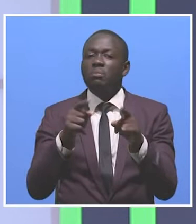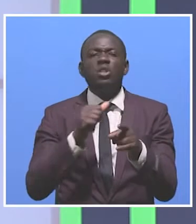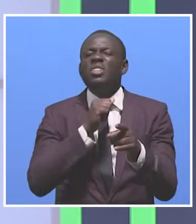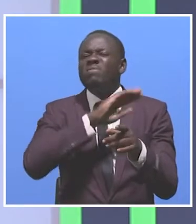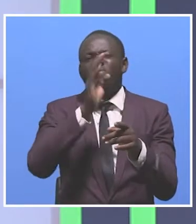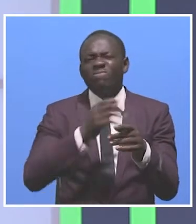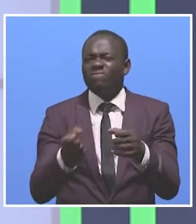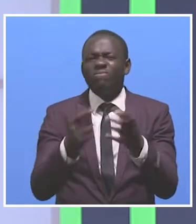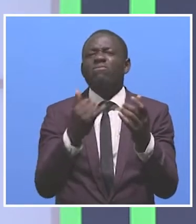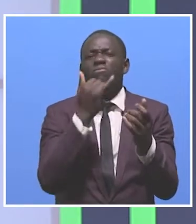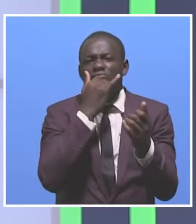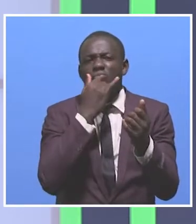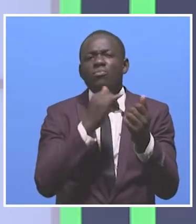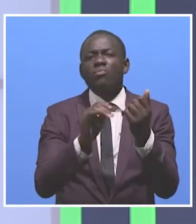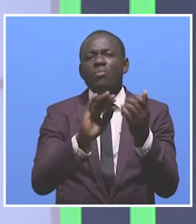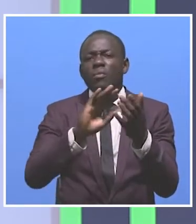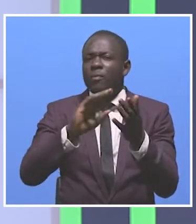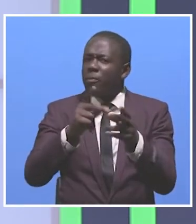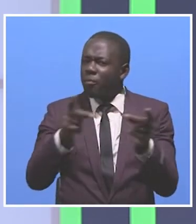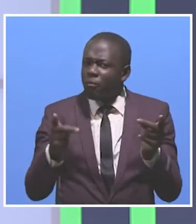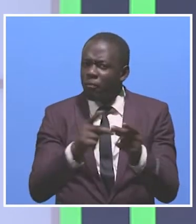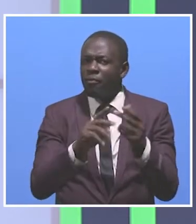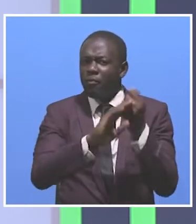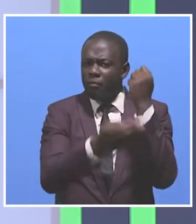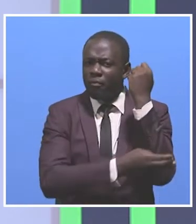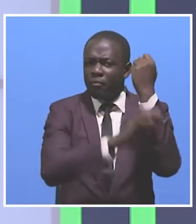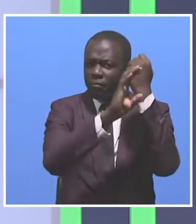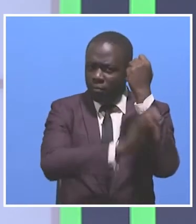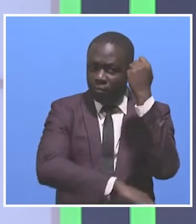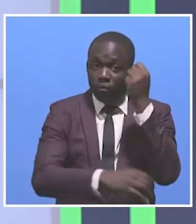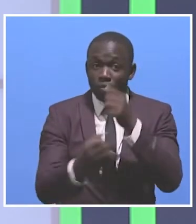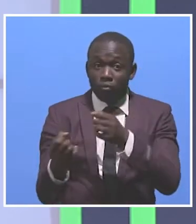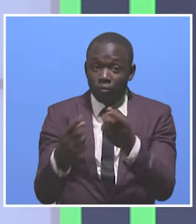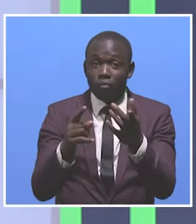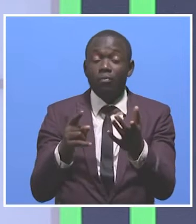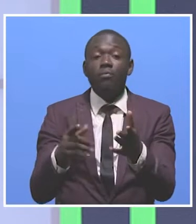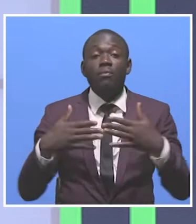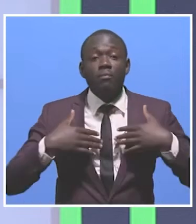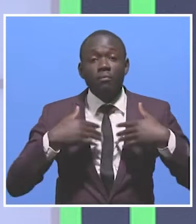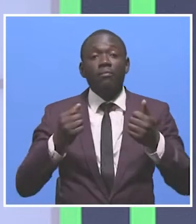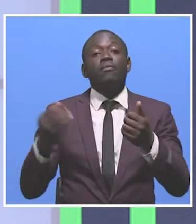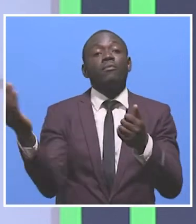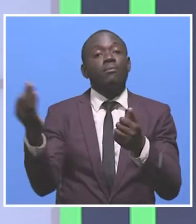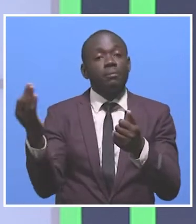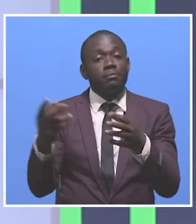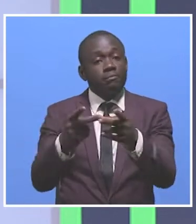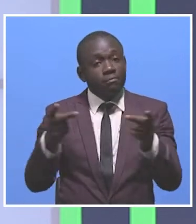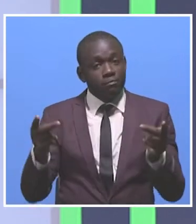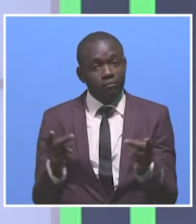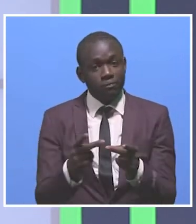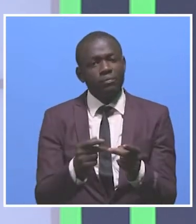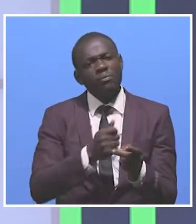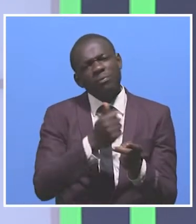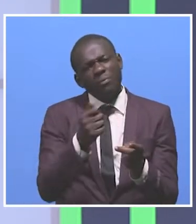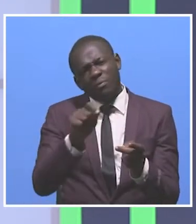to that route. Go to a health facility and be attended to by people that are qualified. The other key